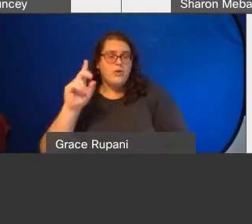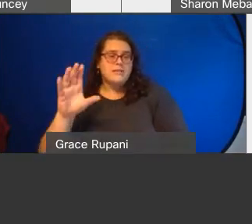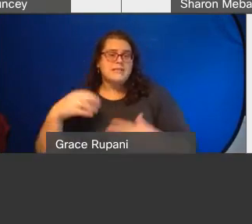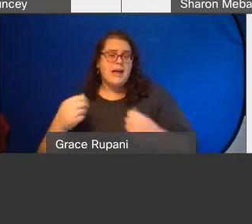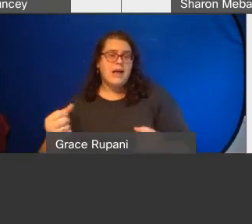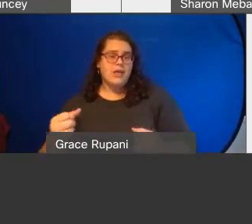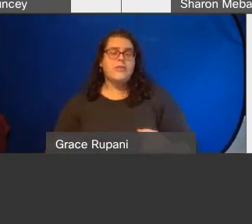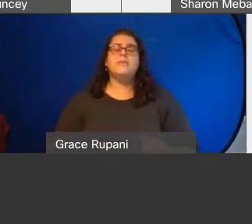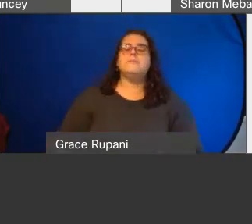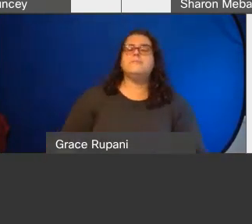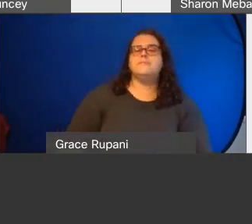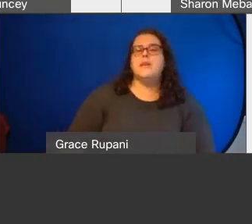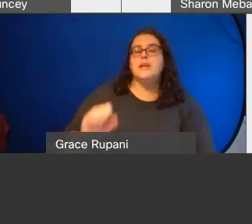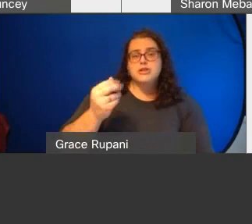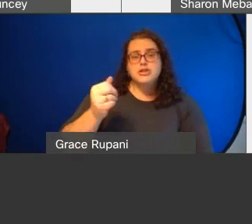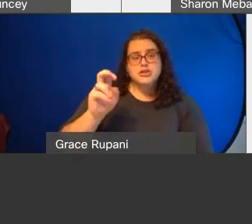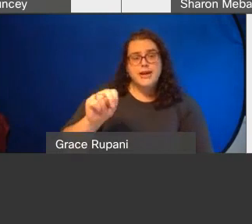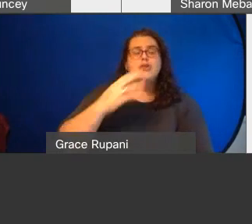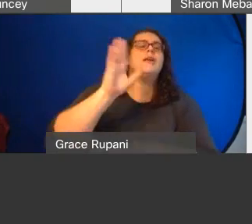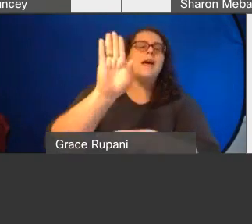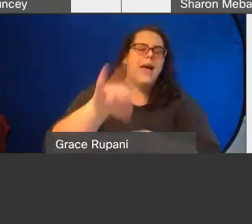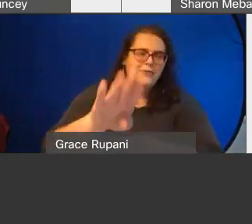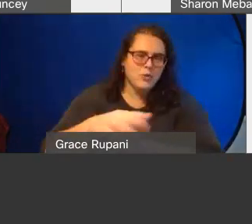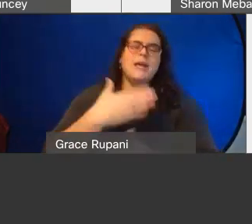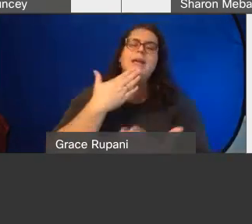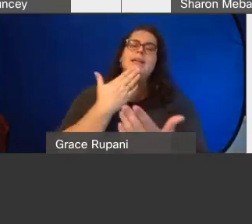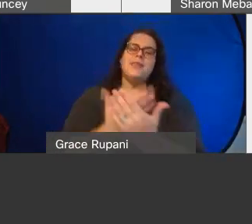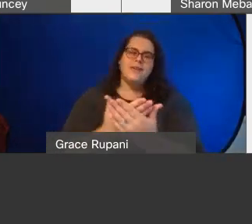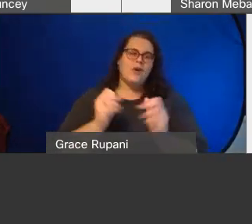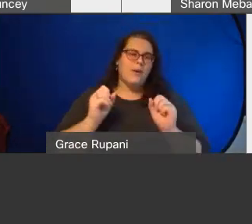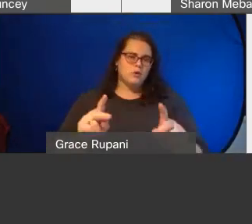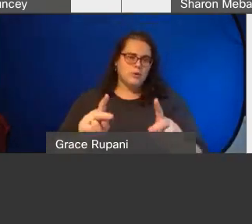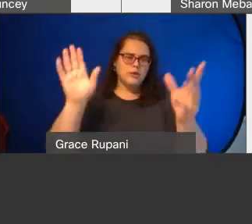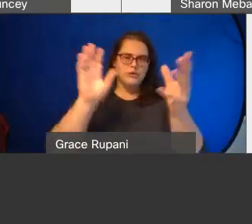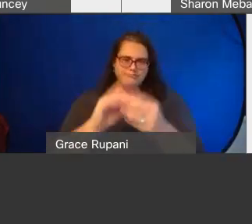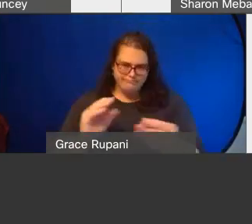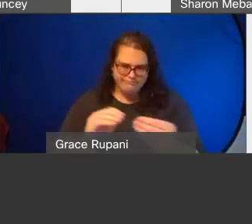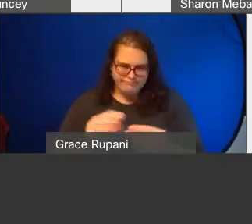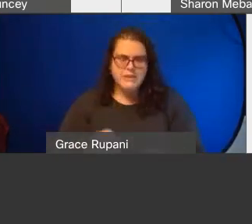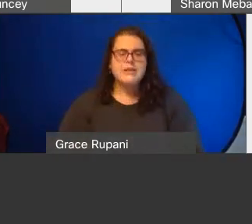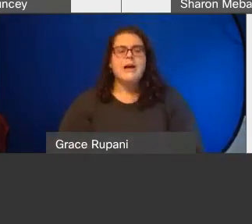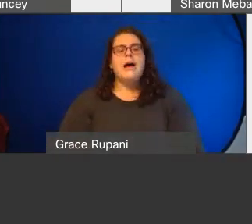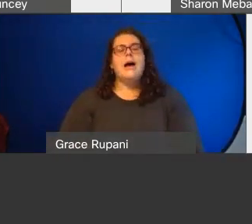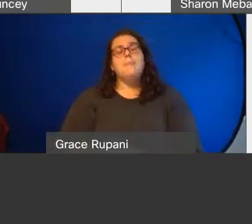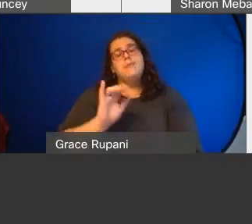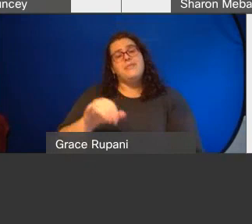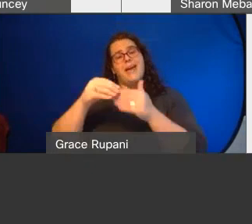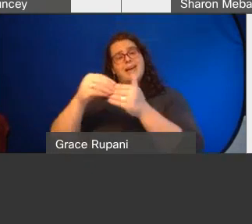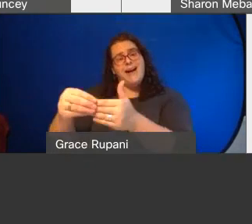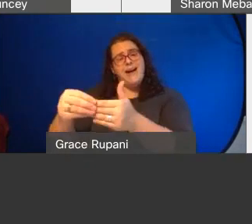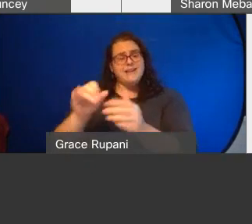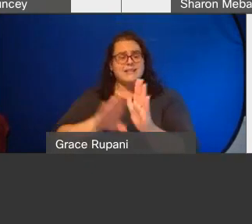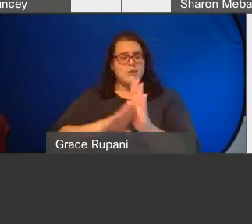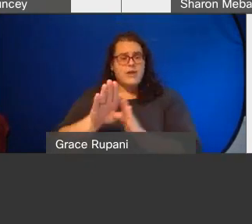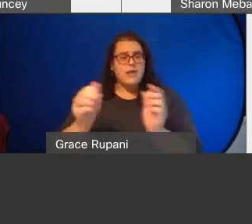you for this opportunity just to interject. This guidance that was developed